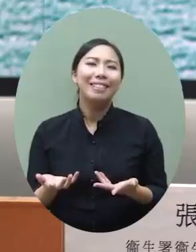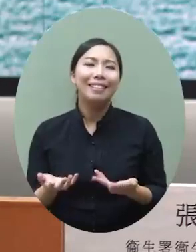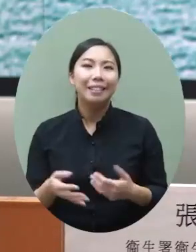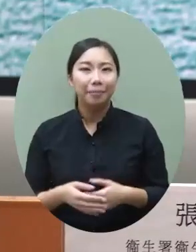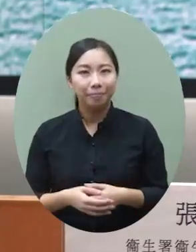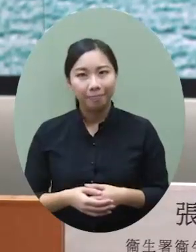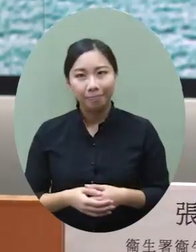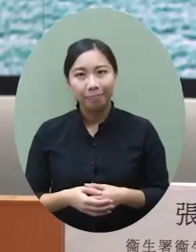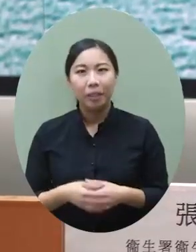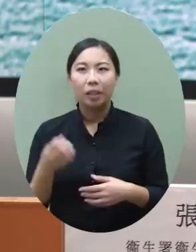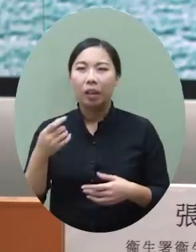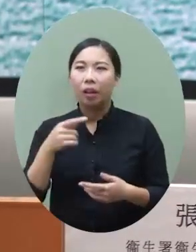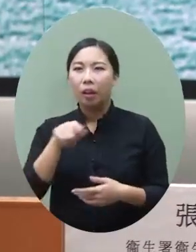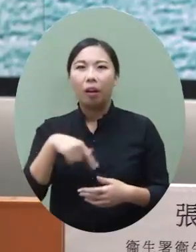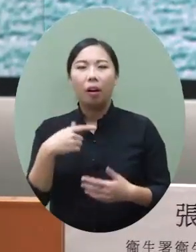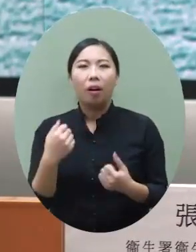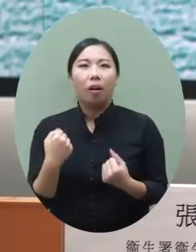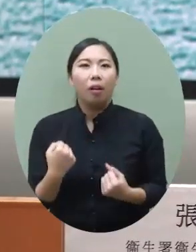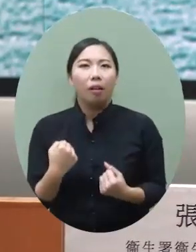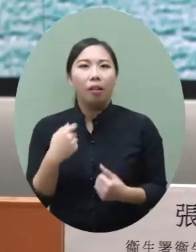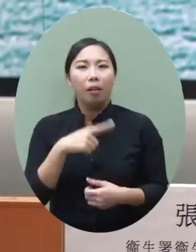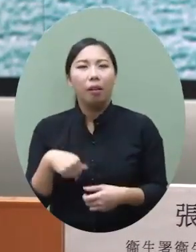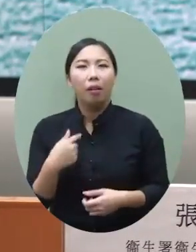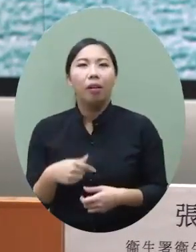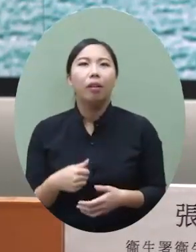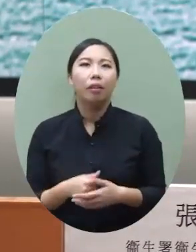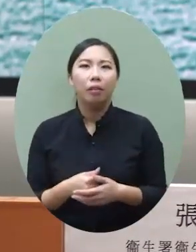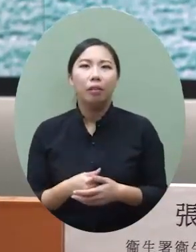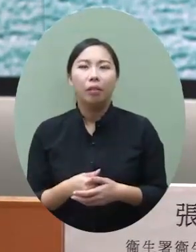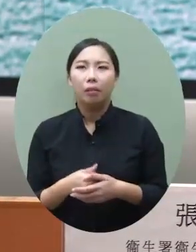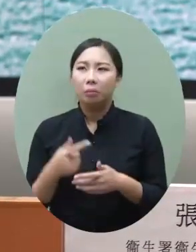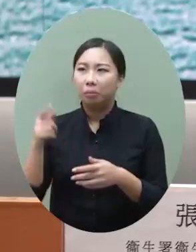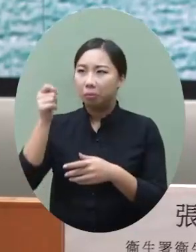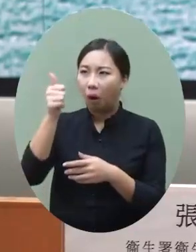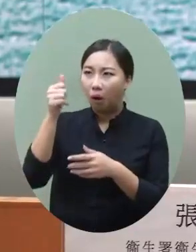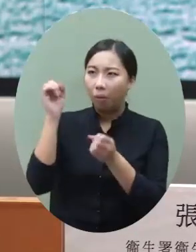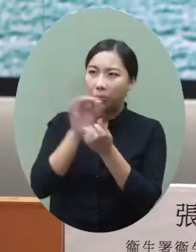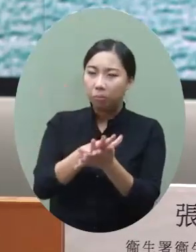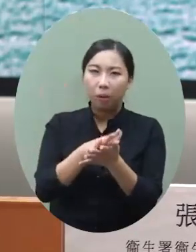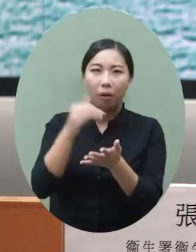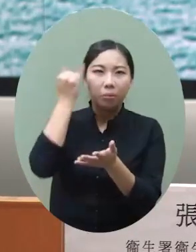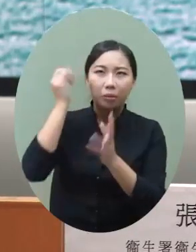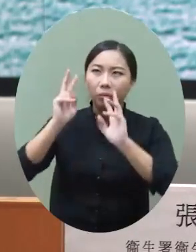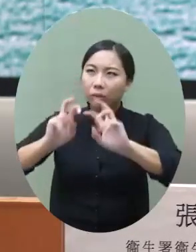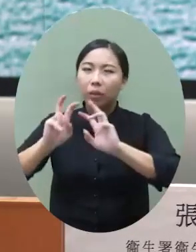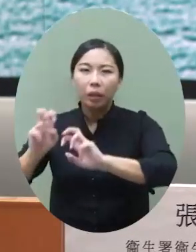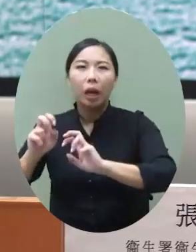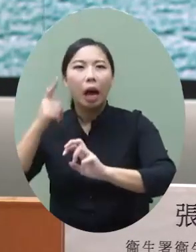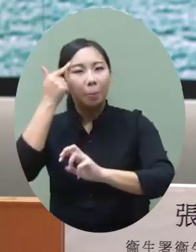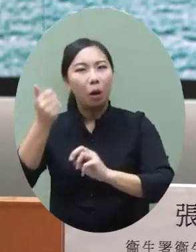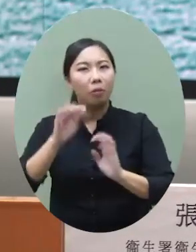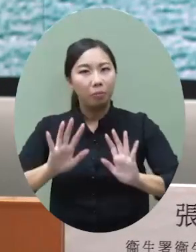So hopefully the trend will continue, then we can see a downward trend.